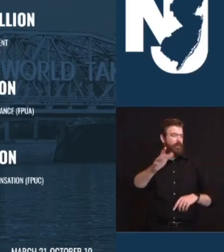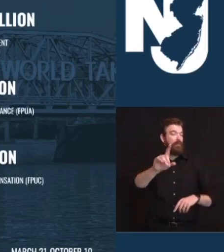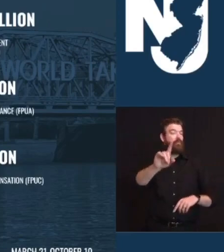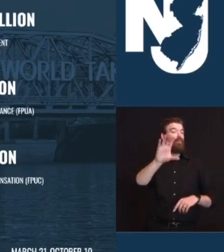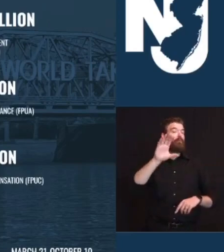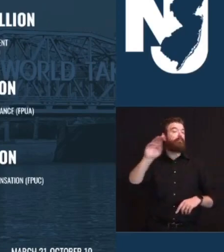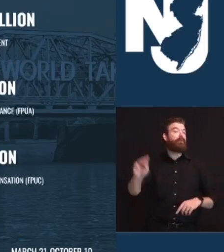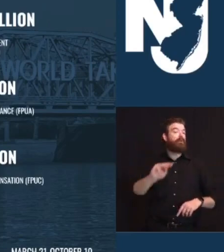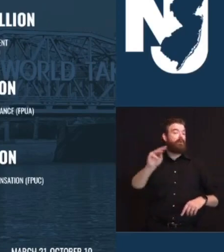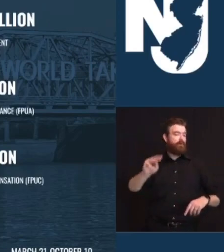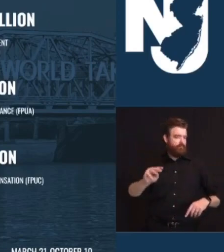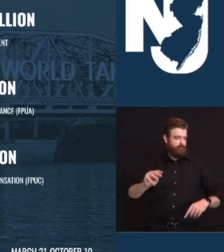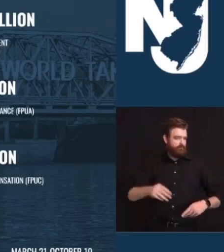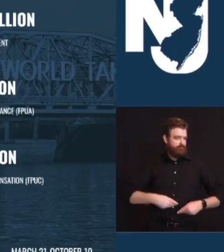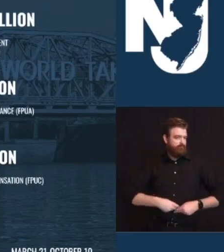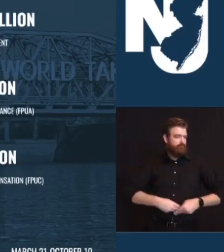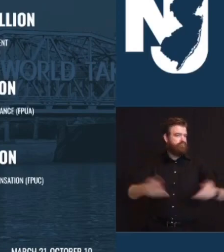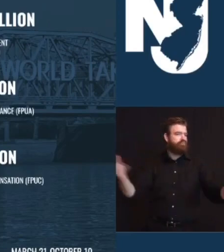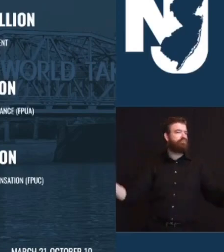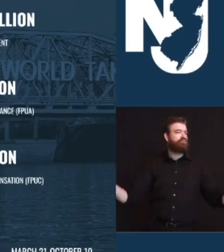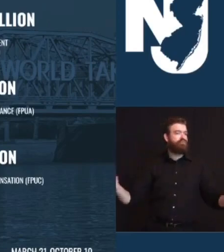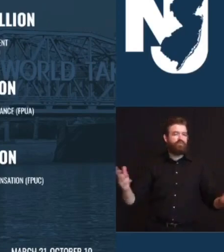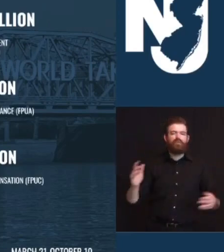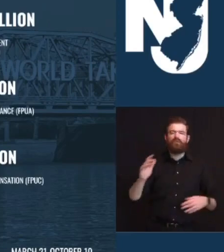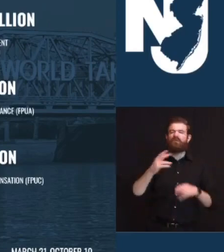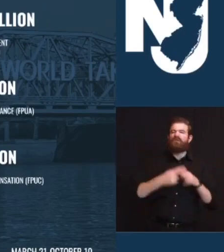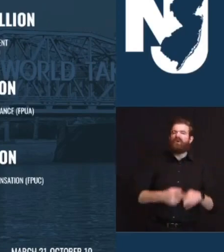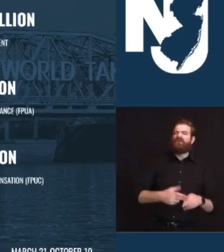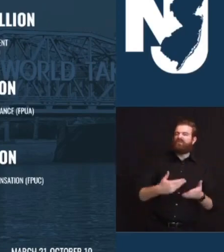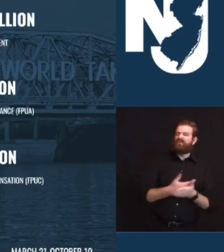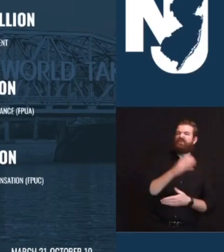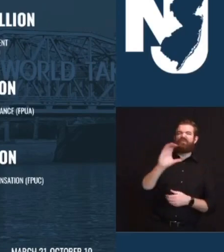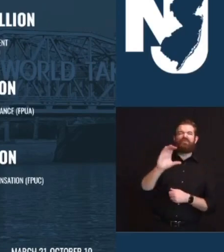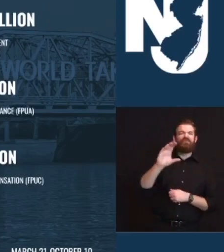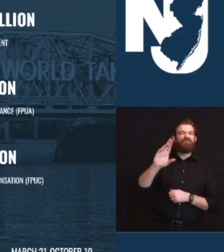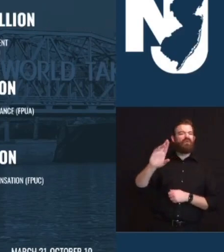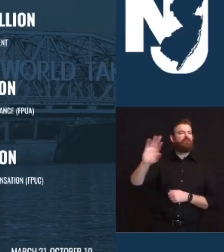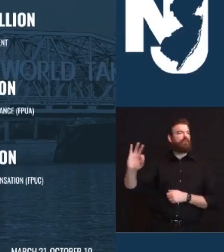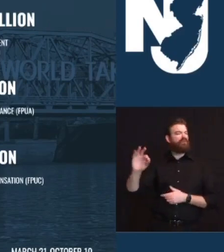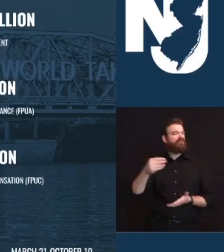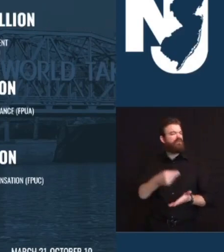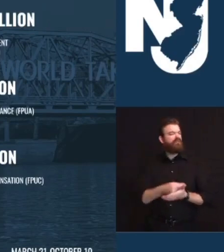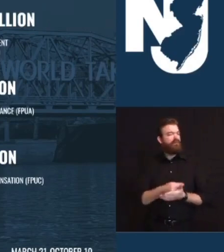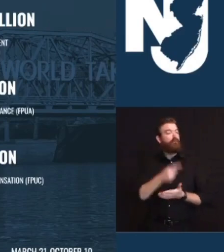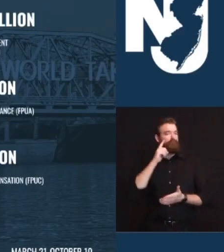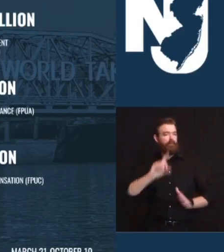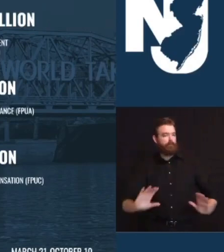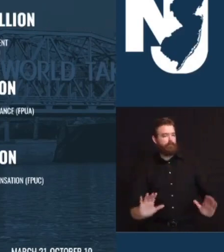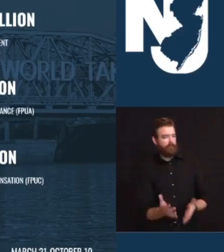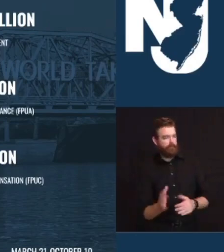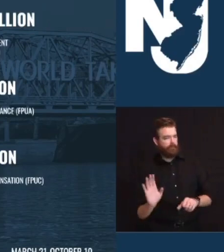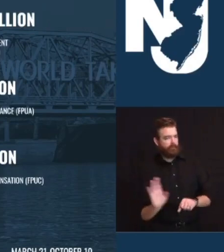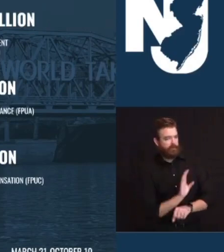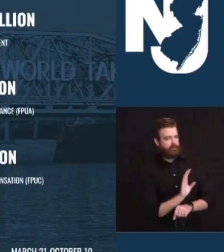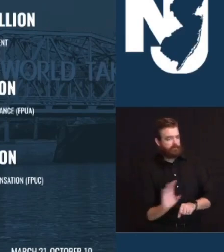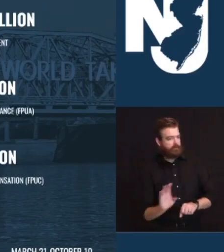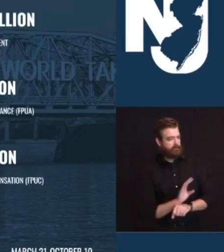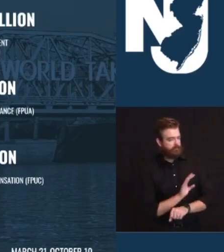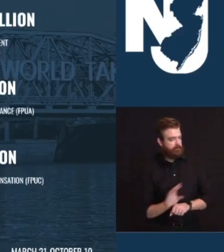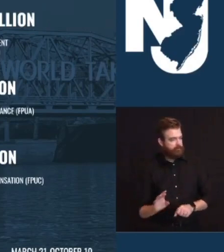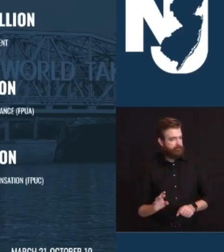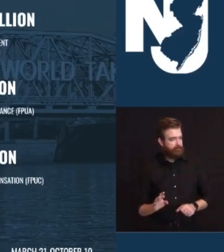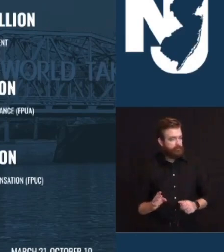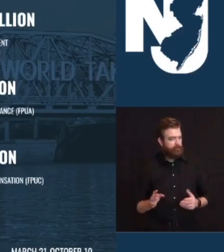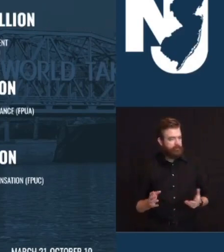money, especially in particular for small businesses. I'm proud of what we've done, but we can't do it alone. We